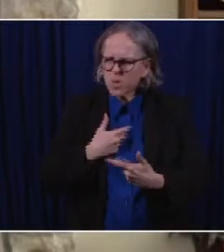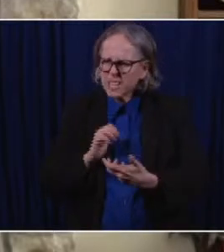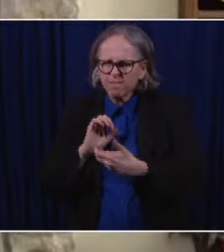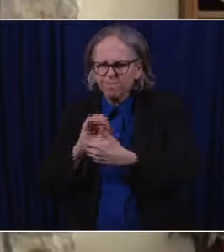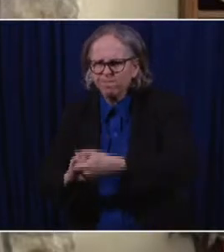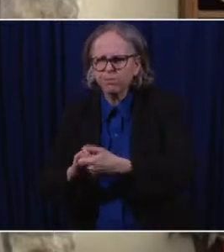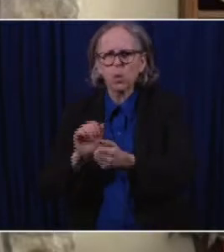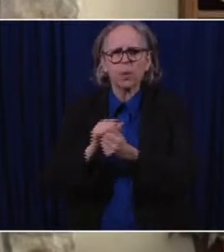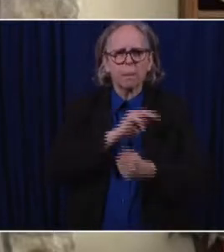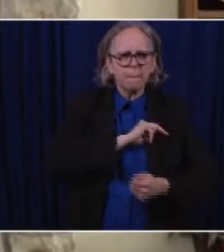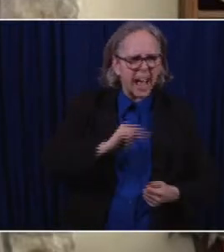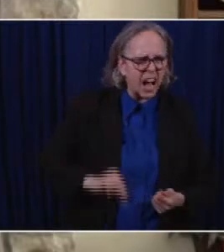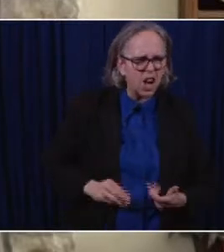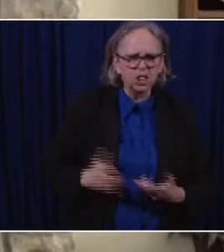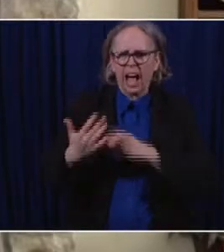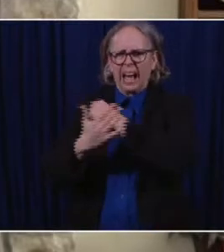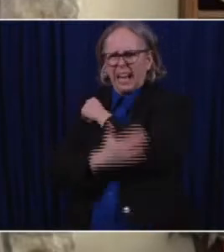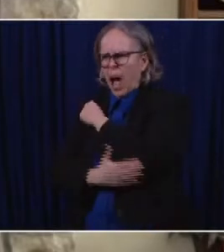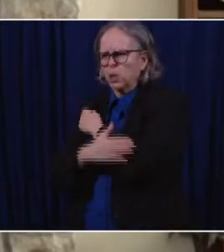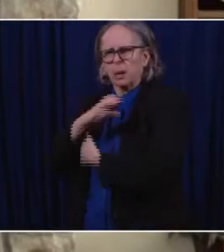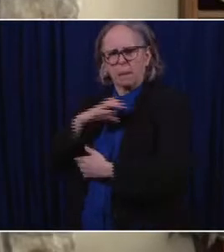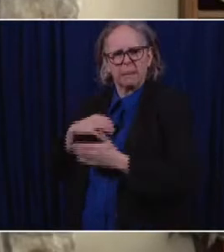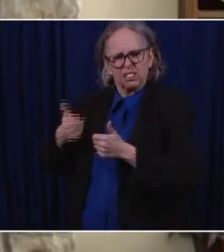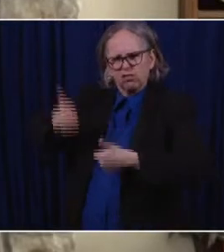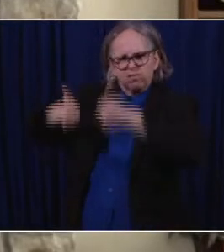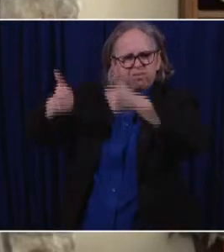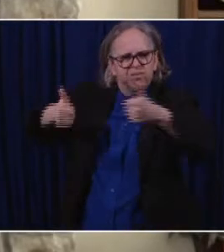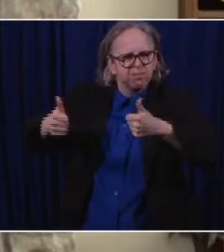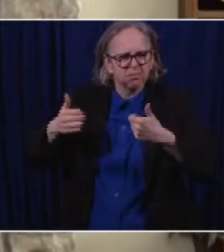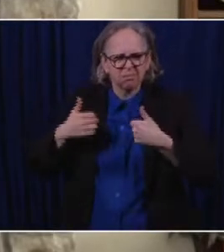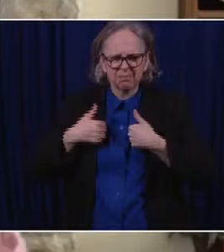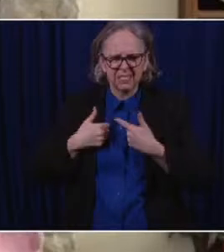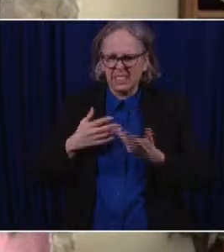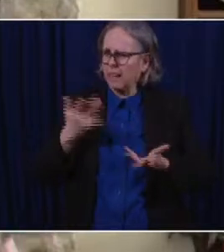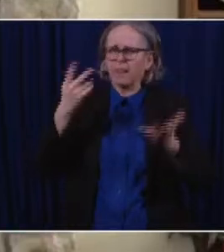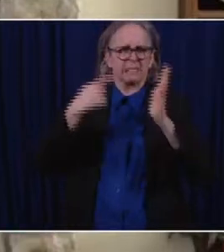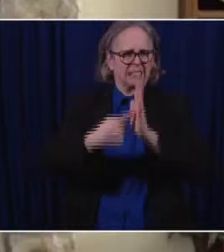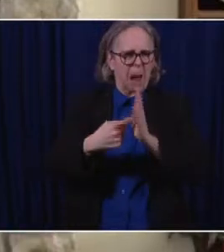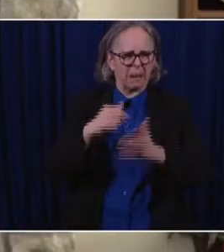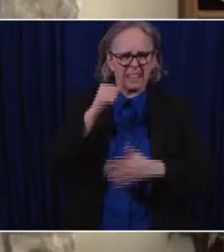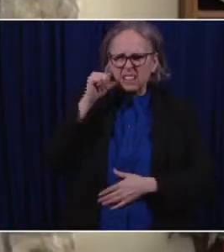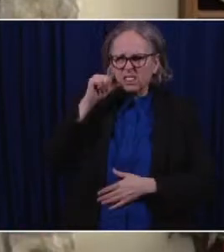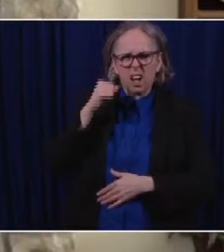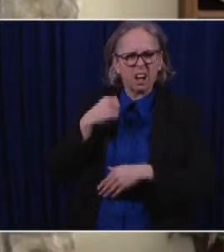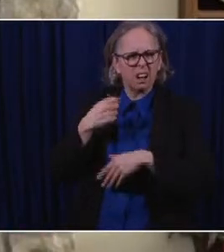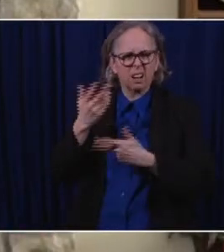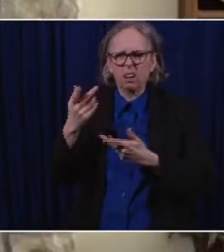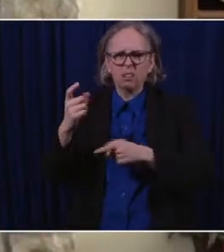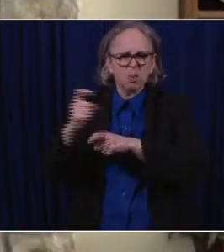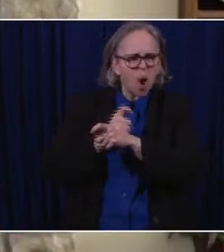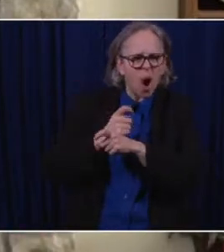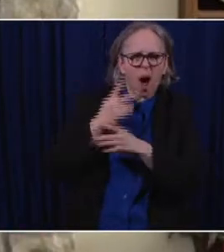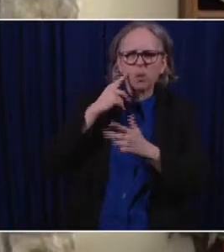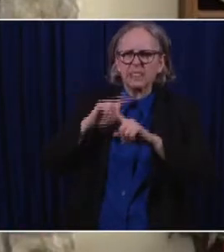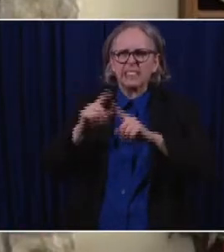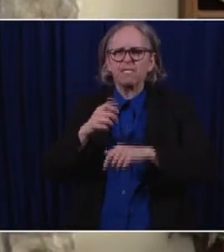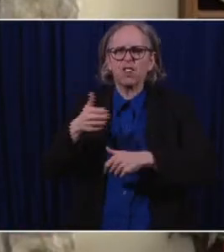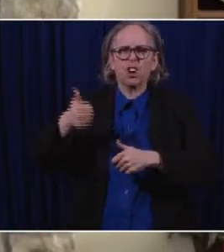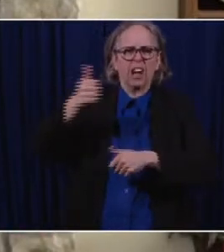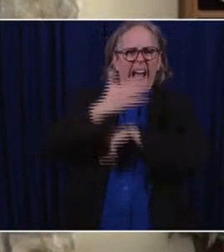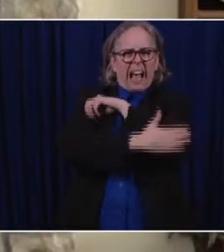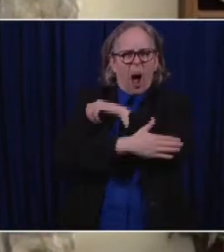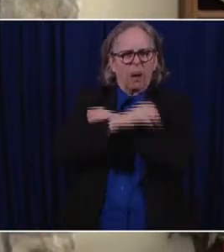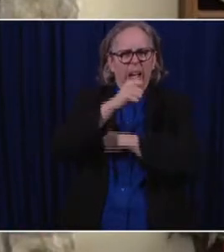Had a call yesterday with county commissioners. They're going to give us some recommendations from the bigger counties. We've been talking to different mayors.